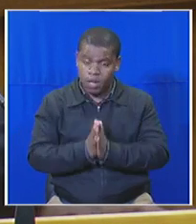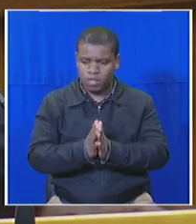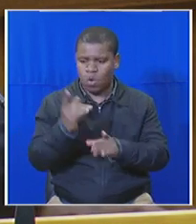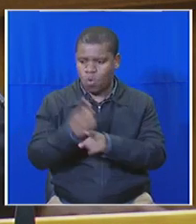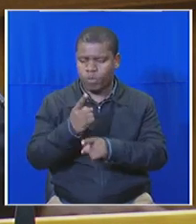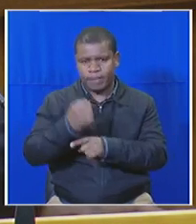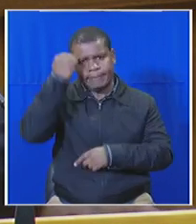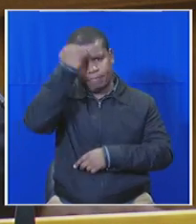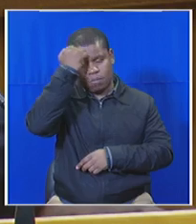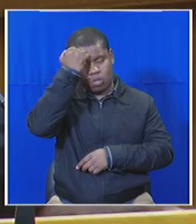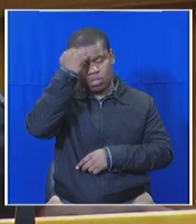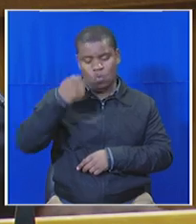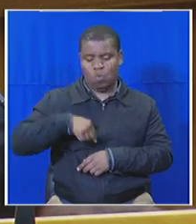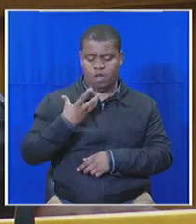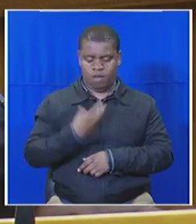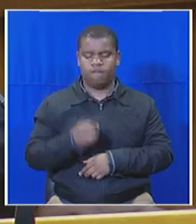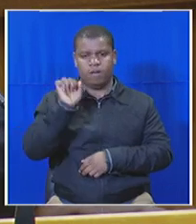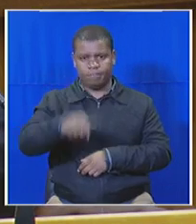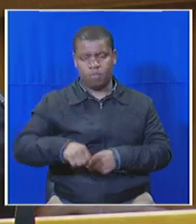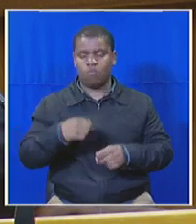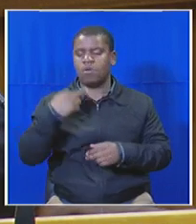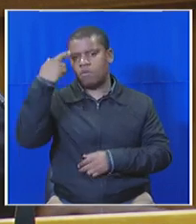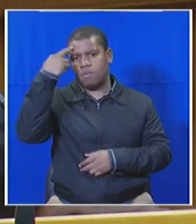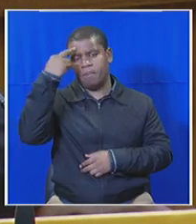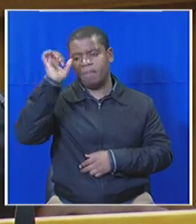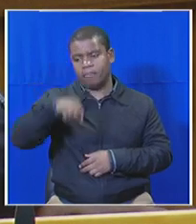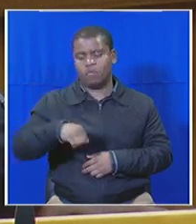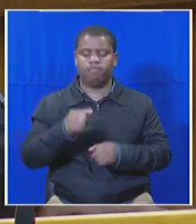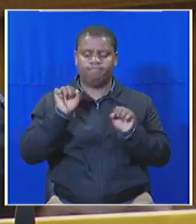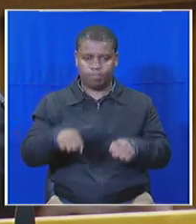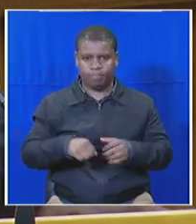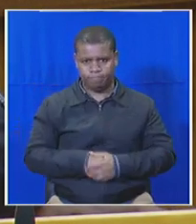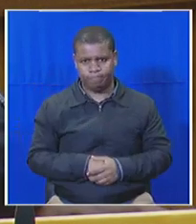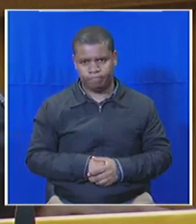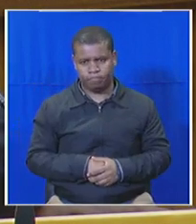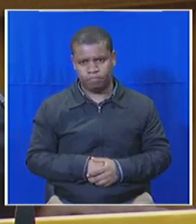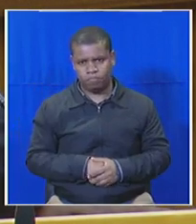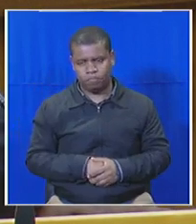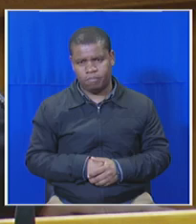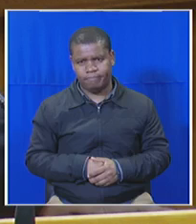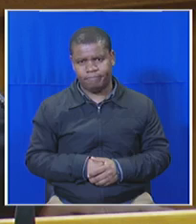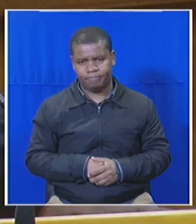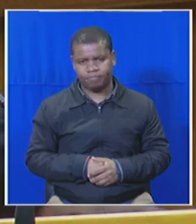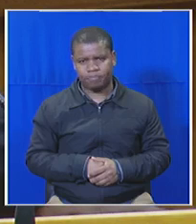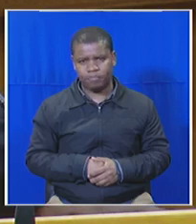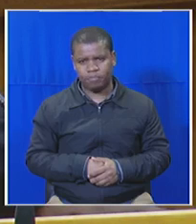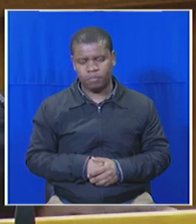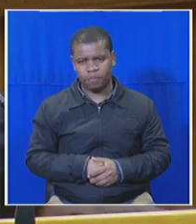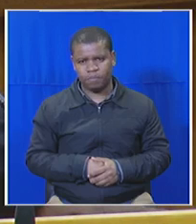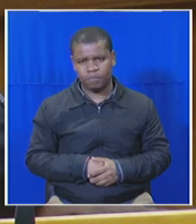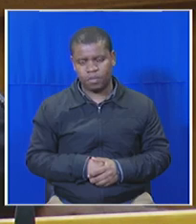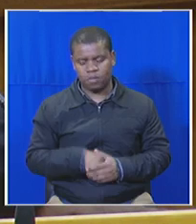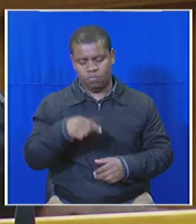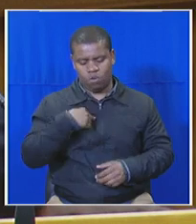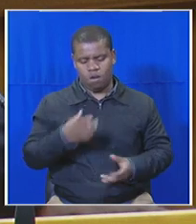memories are what we have to remember our dearly departed. It was an honor